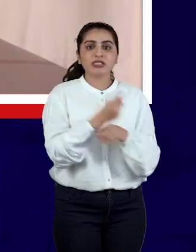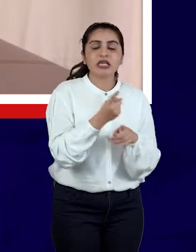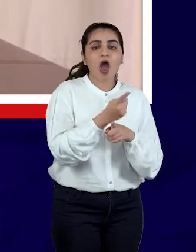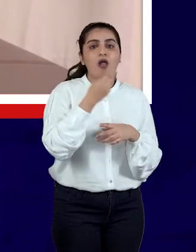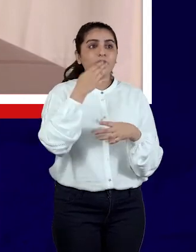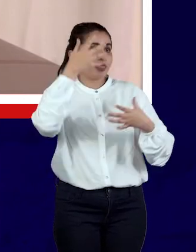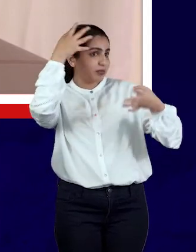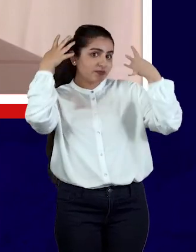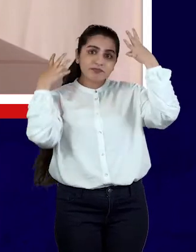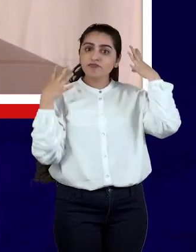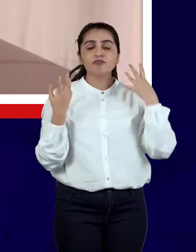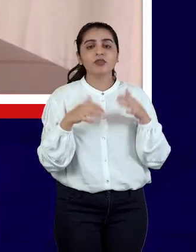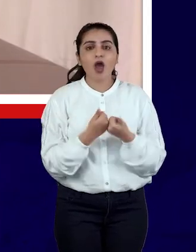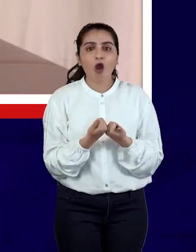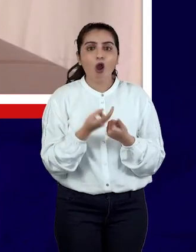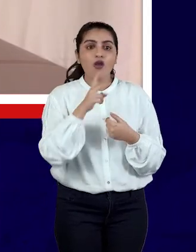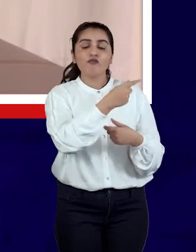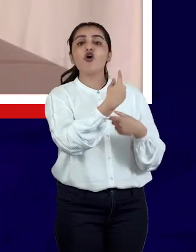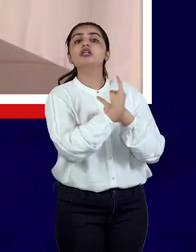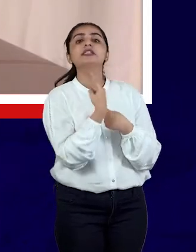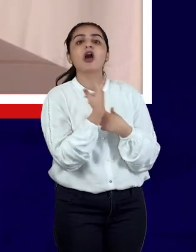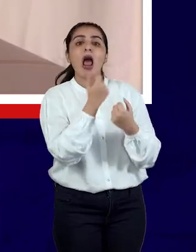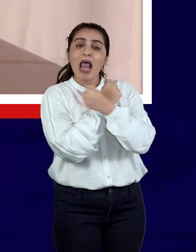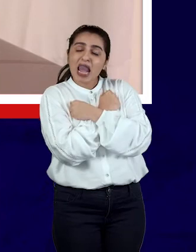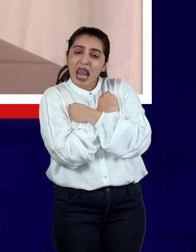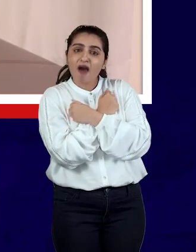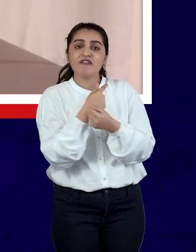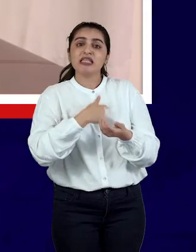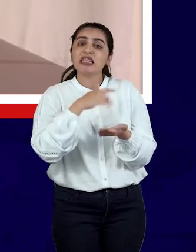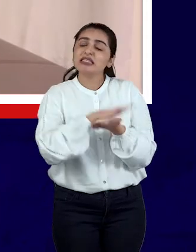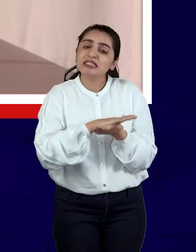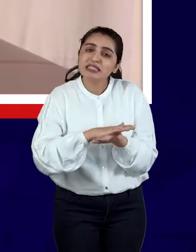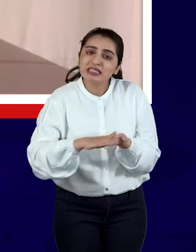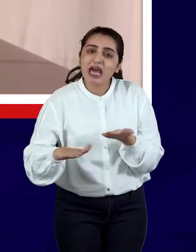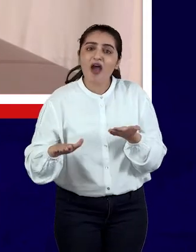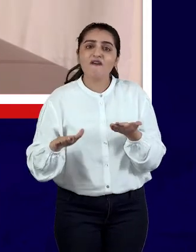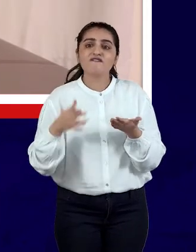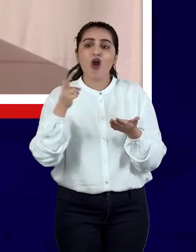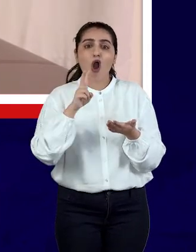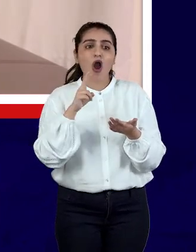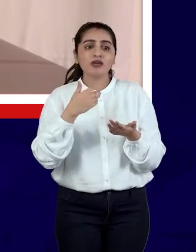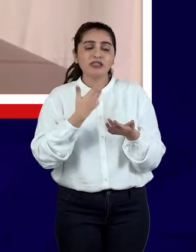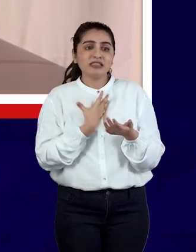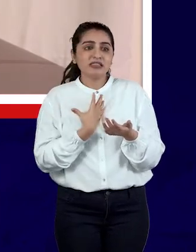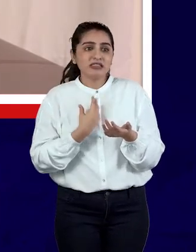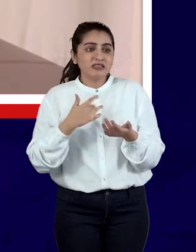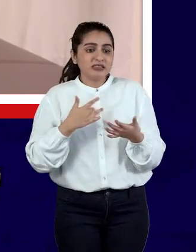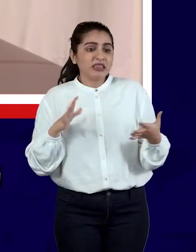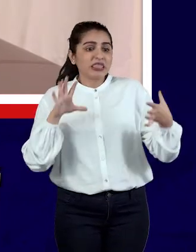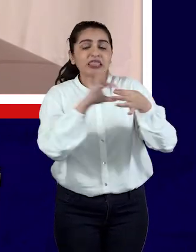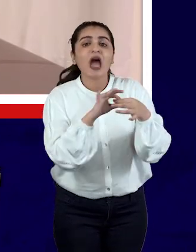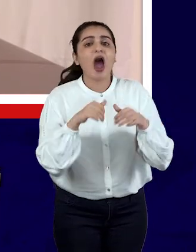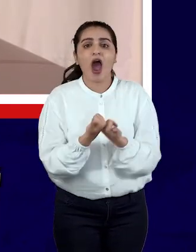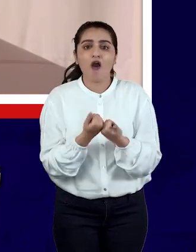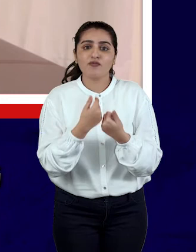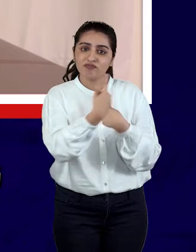to color. They taught me to love. They taught me to be generous. They taught me to have empathy. You